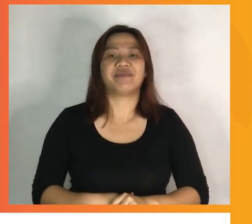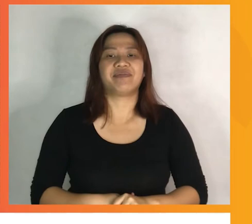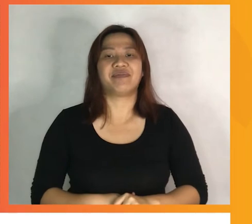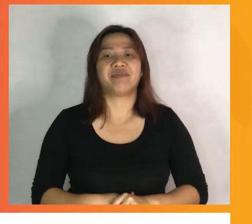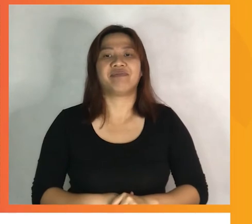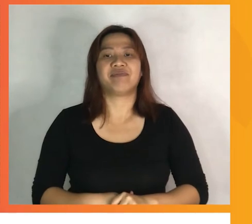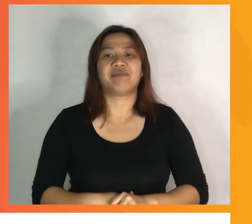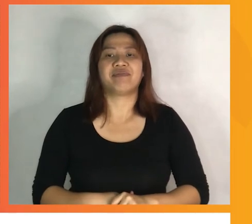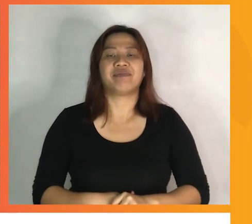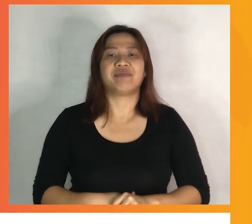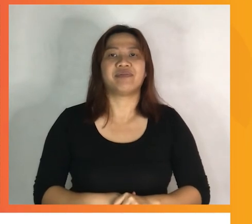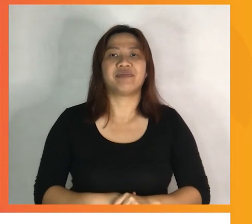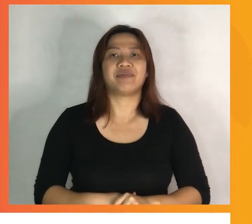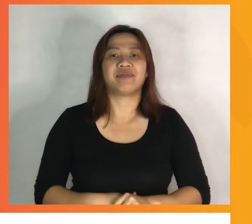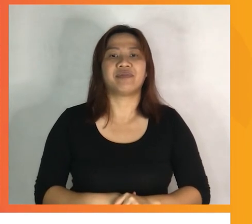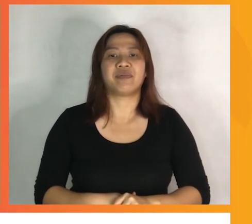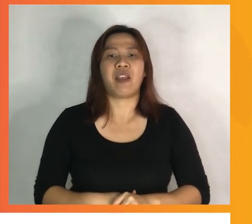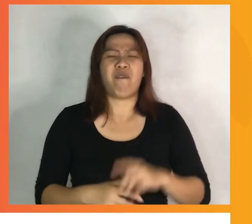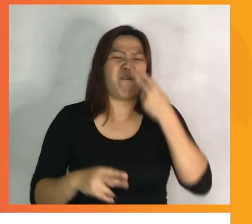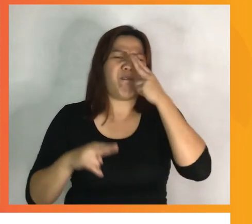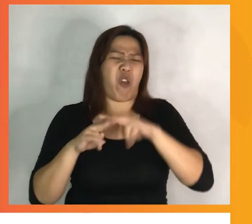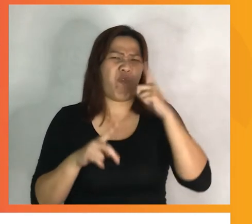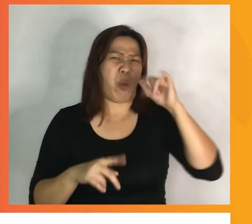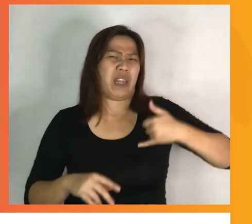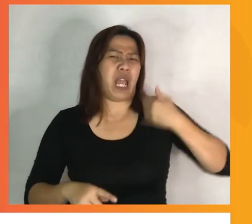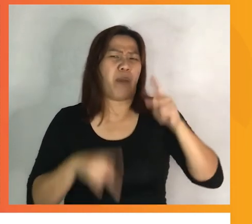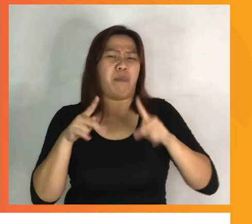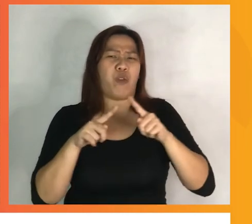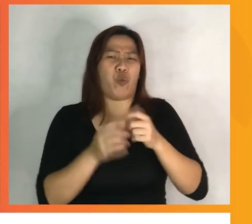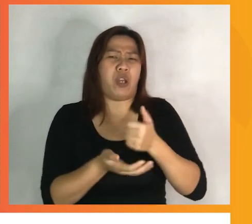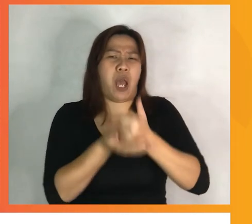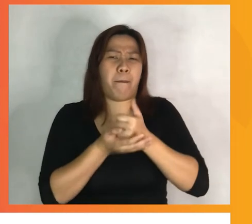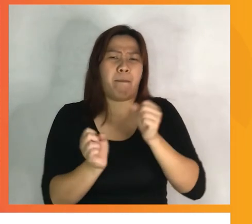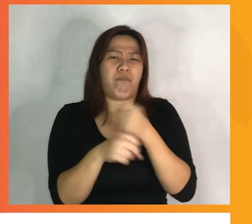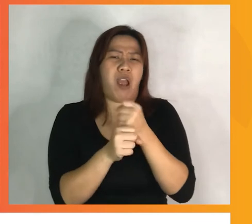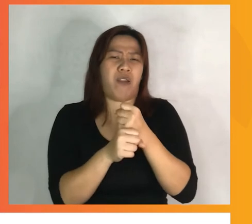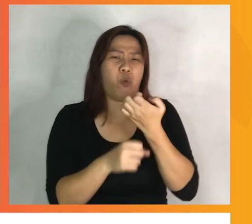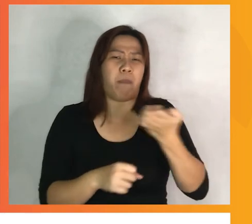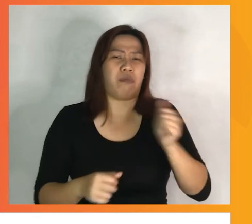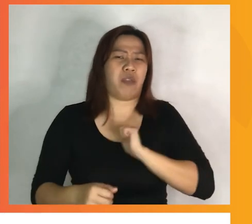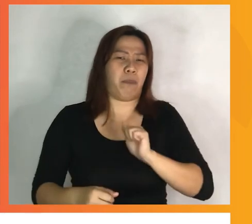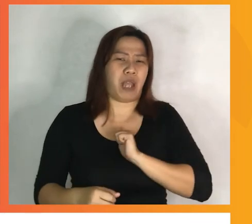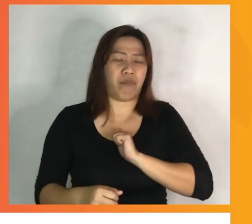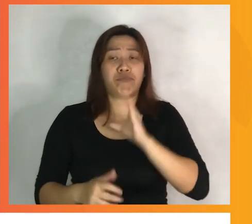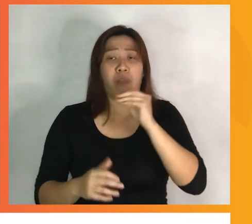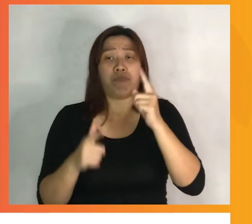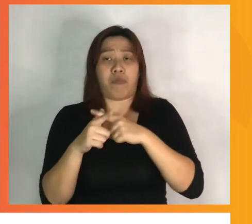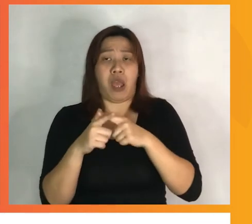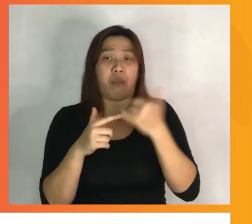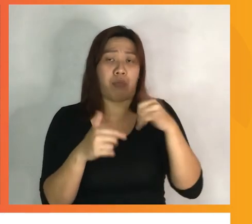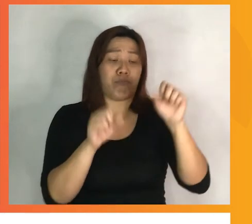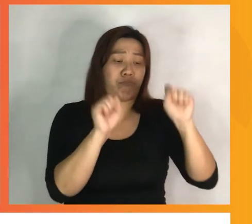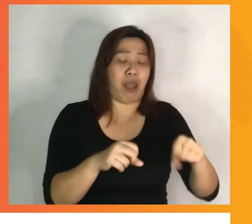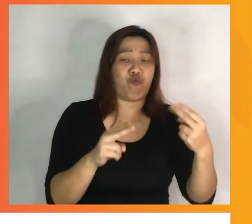bocce set. It's fun for young people to help make the equipment themselves, and